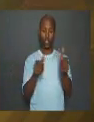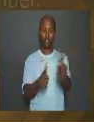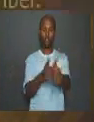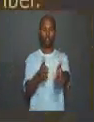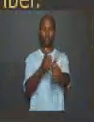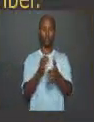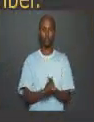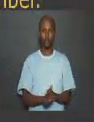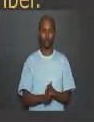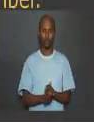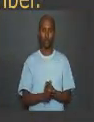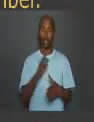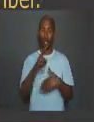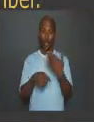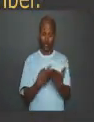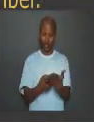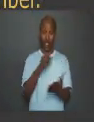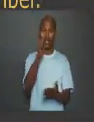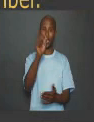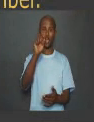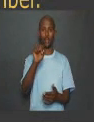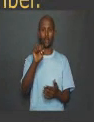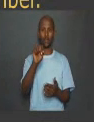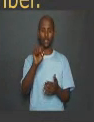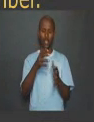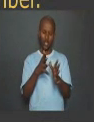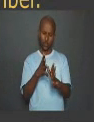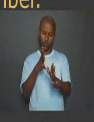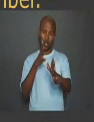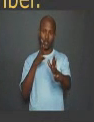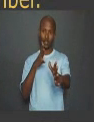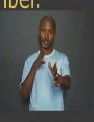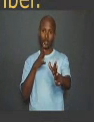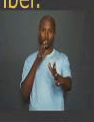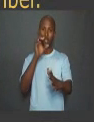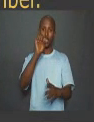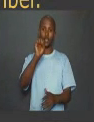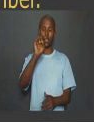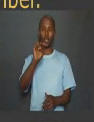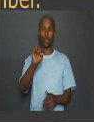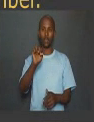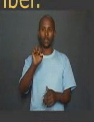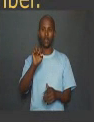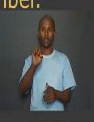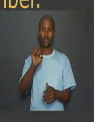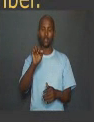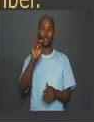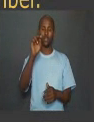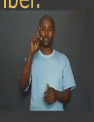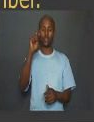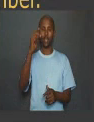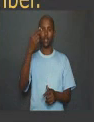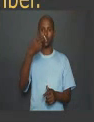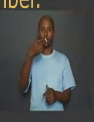follows. Let an be a sequence and Sn be the nth